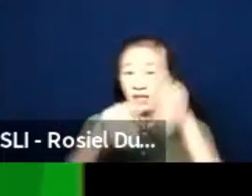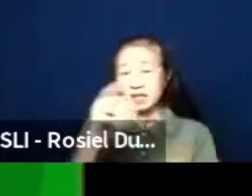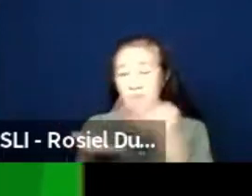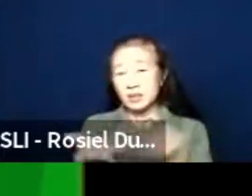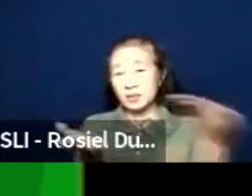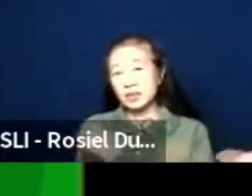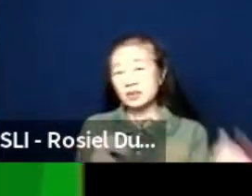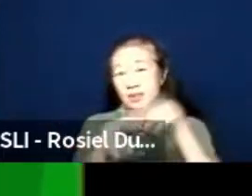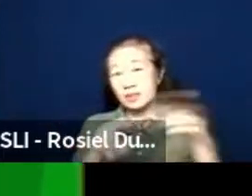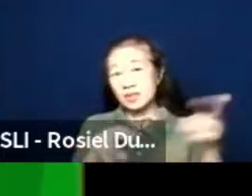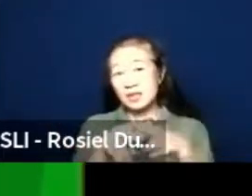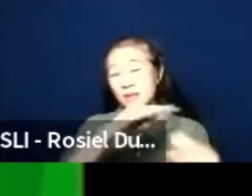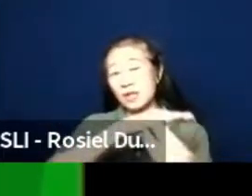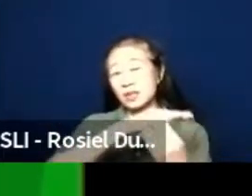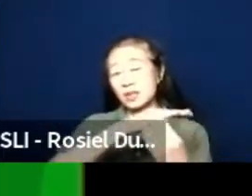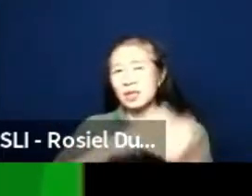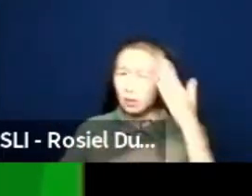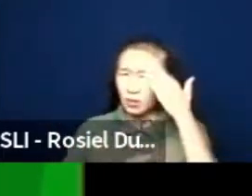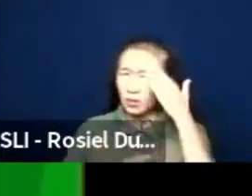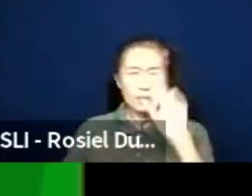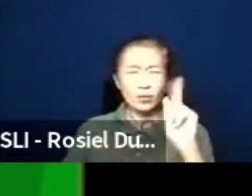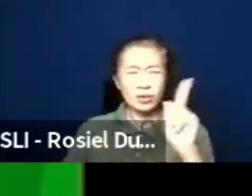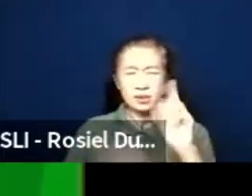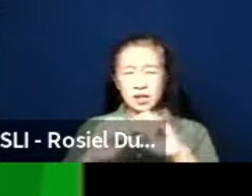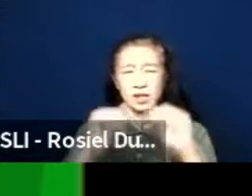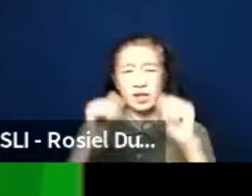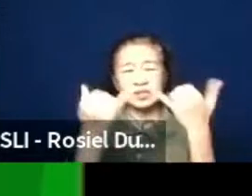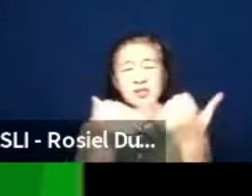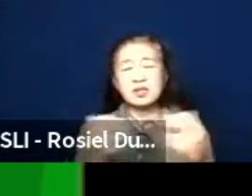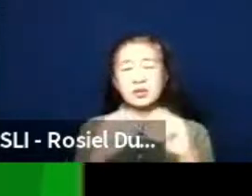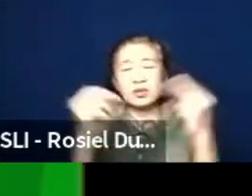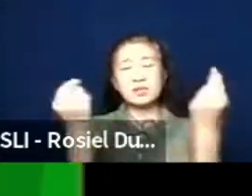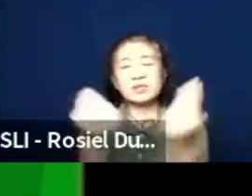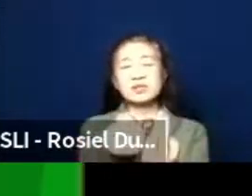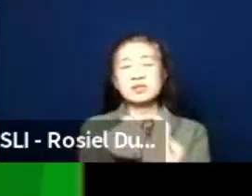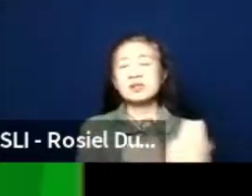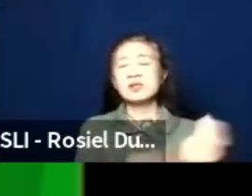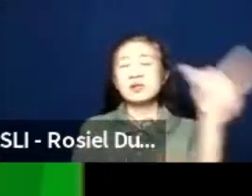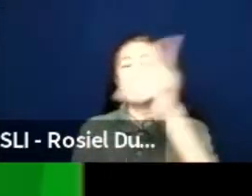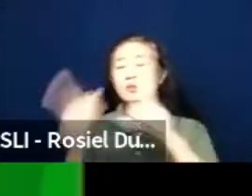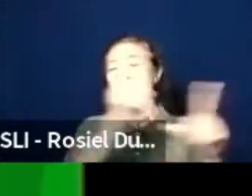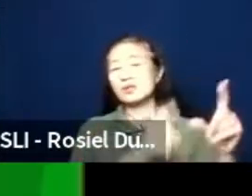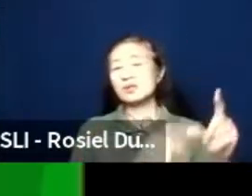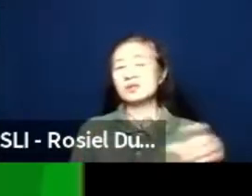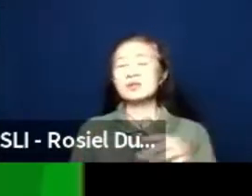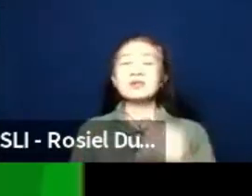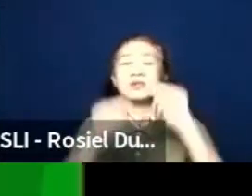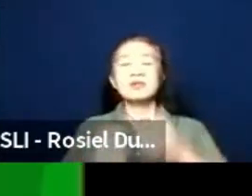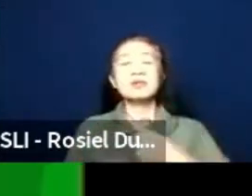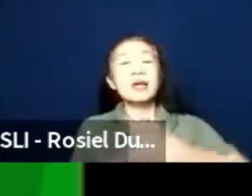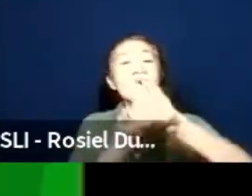an extra battery, find out what agencies, organization, or local charitable groups can help you buy